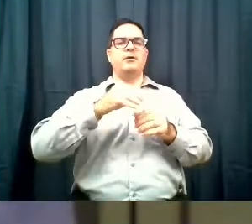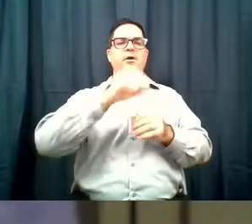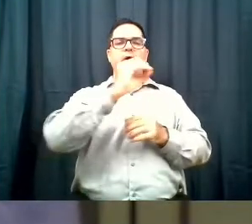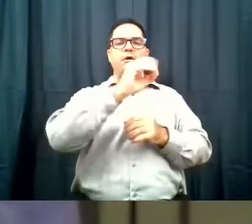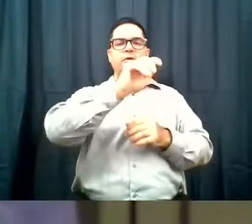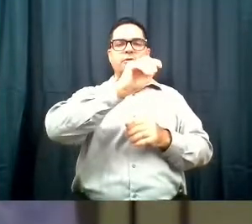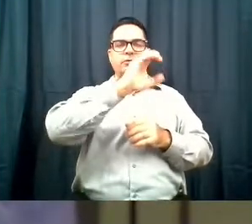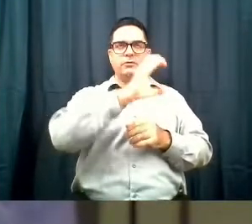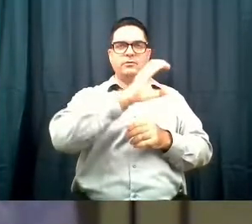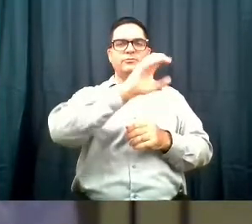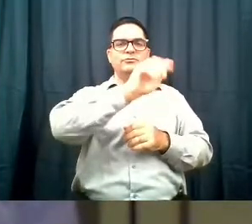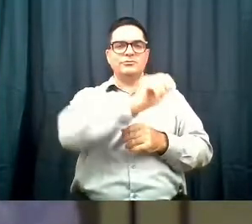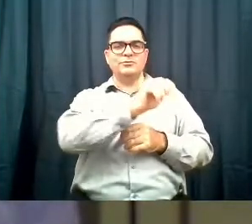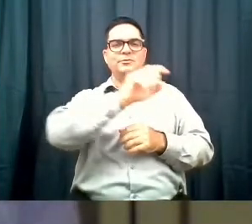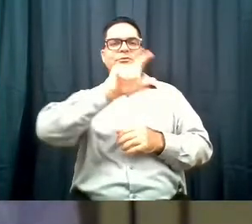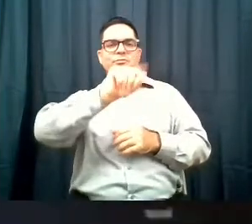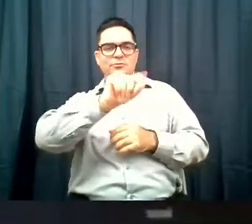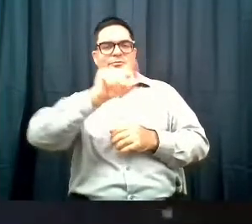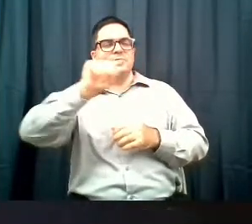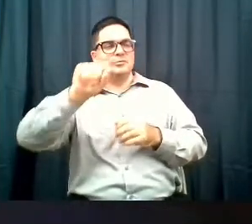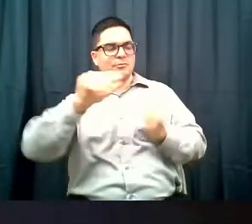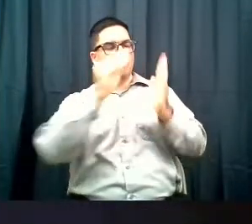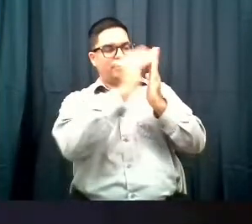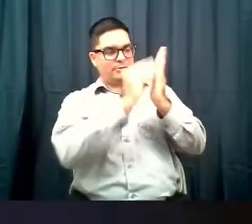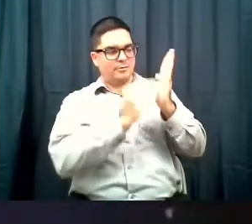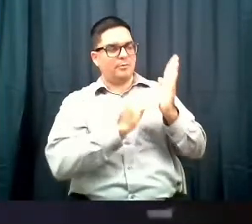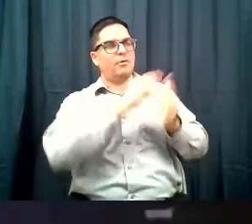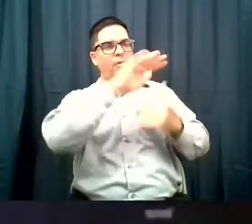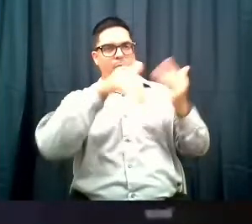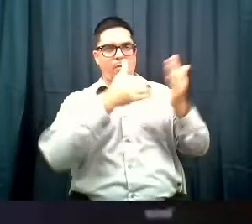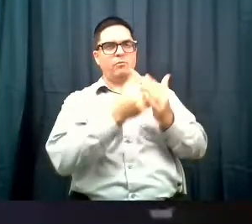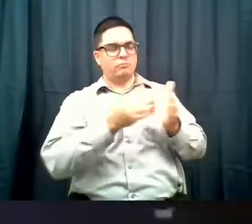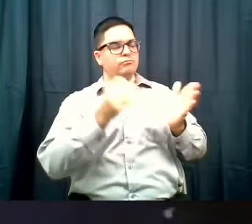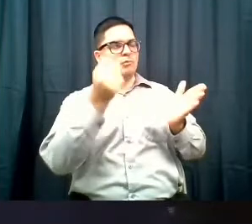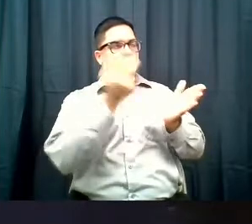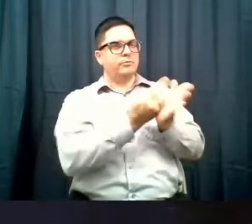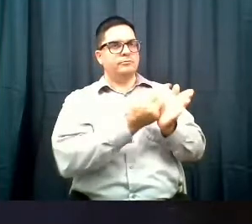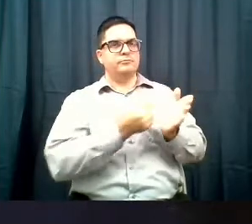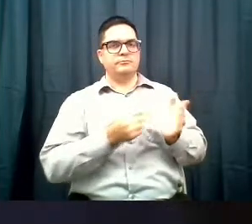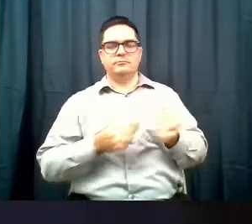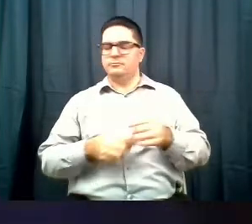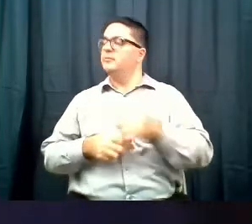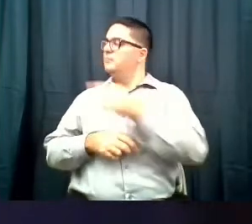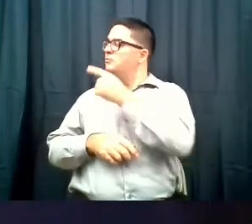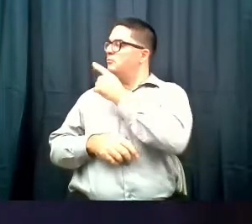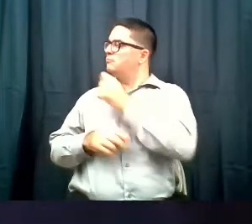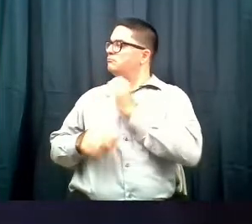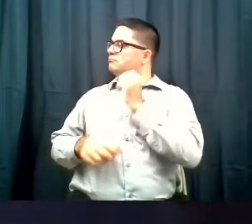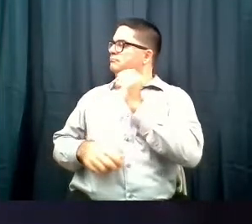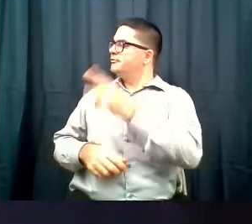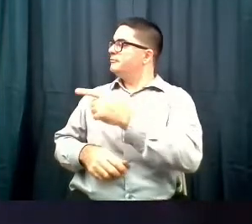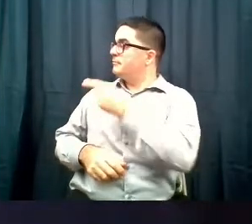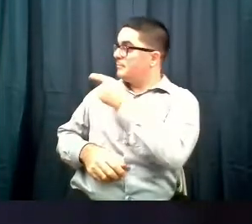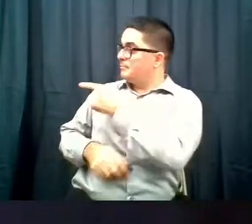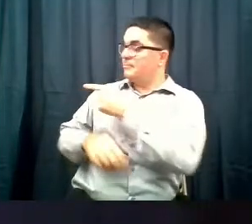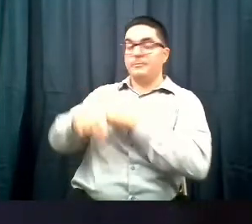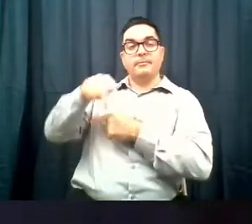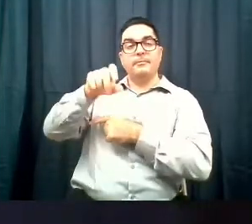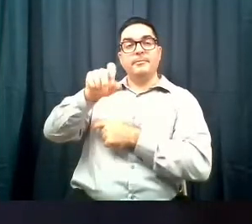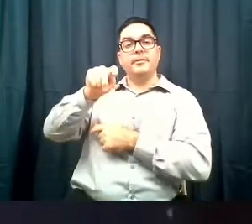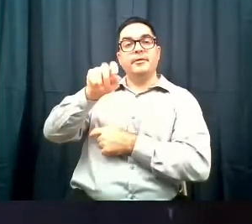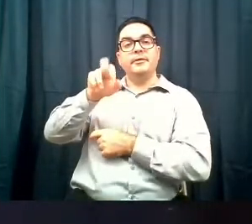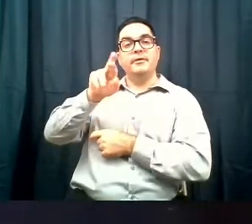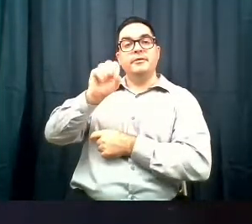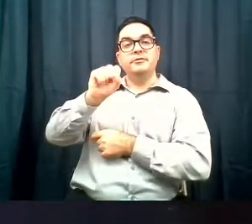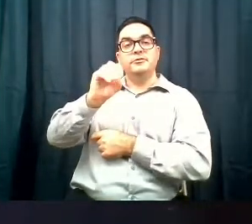meeting. Thank you, Mr. Biggs, and Mr. Peterson seconded. Can I have a voice vote? All in